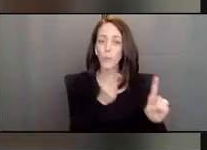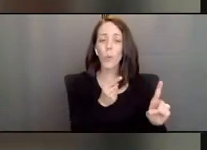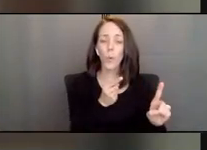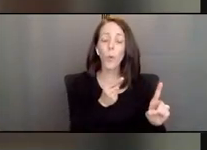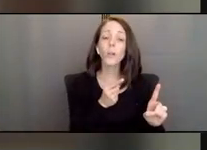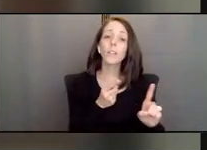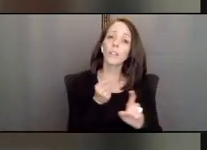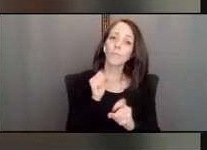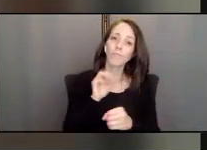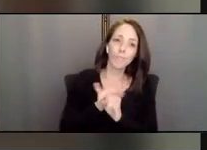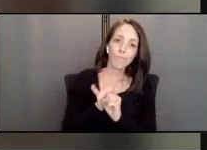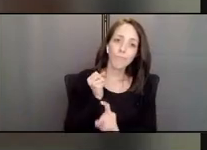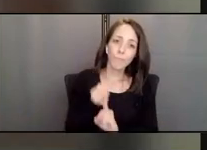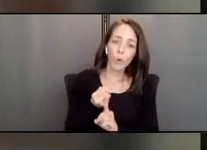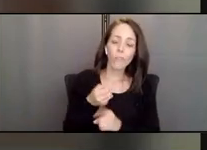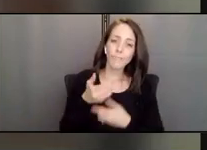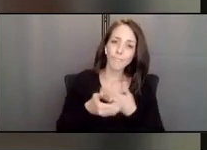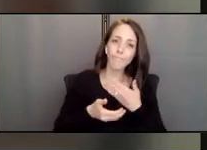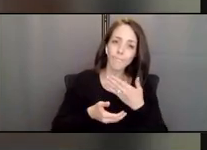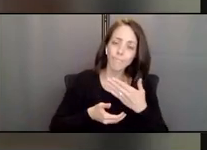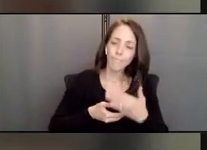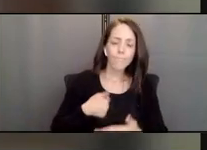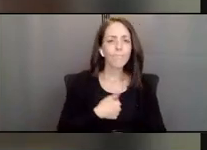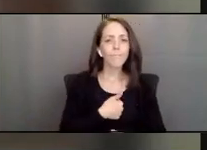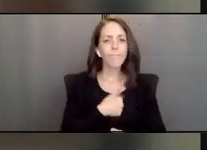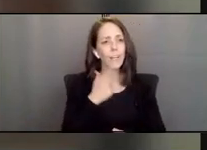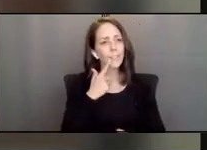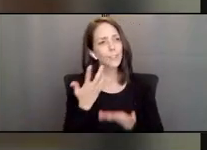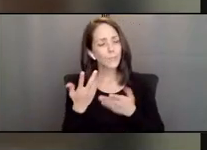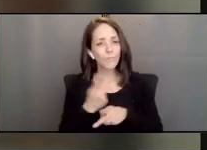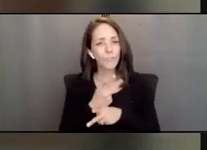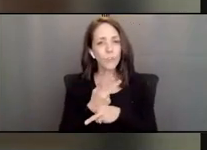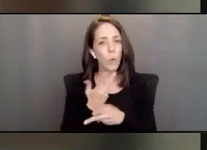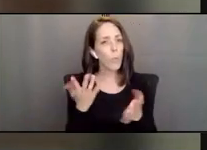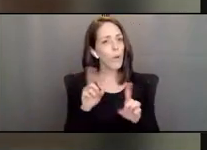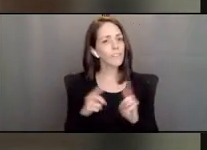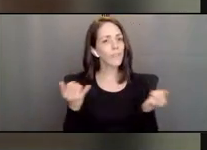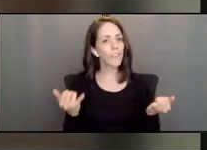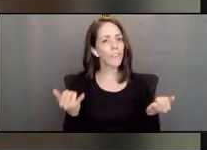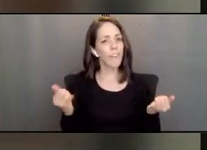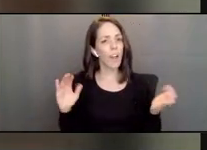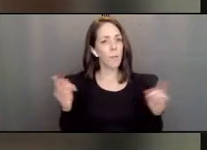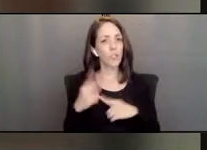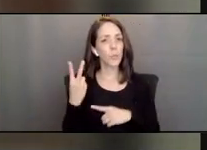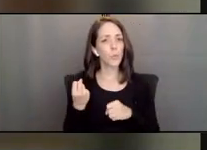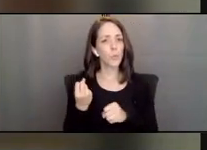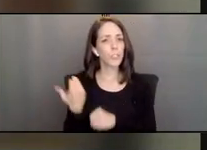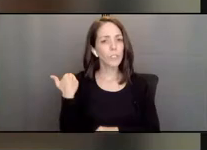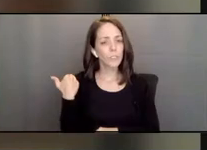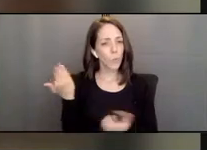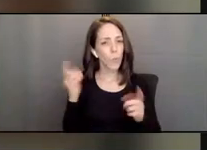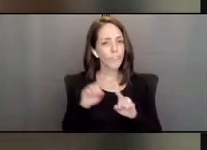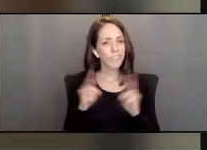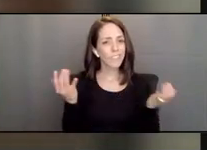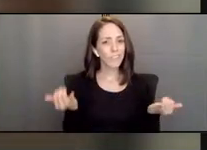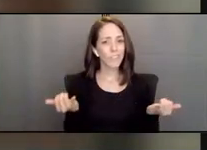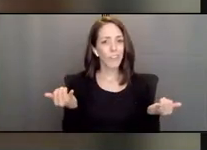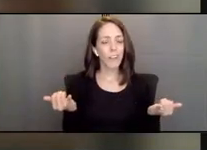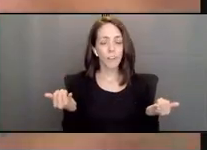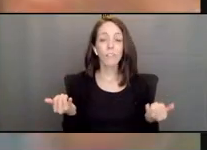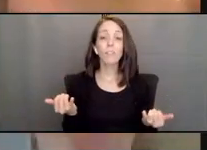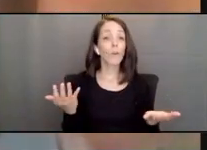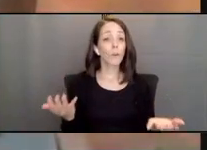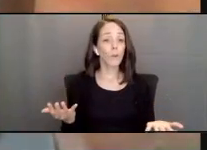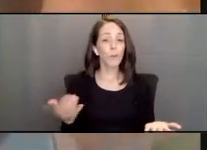ourselves what's different now than 2 years ago. So that is all to say that we have not done